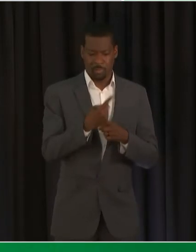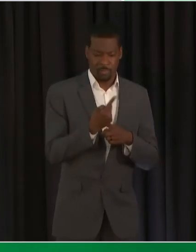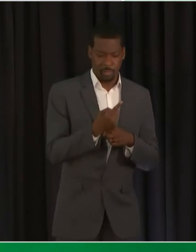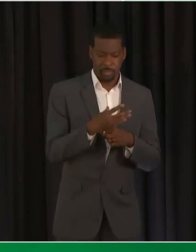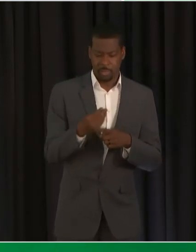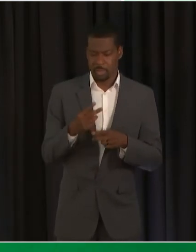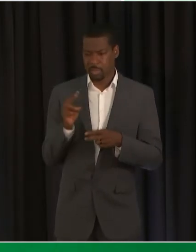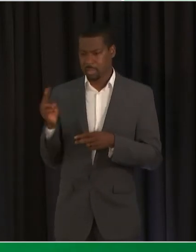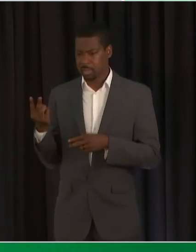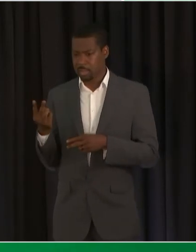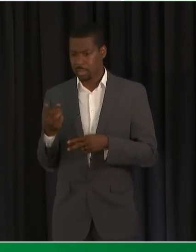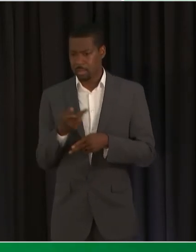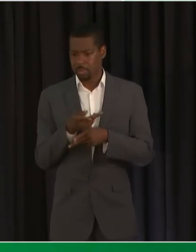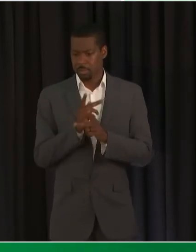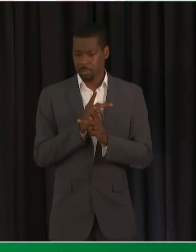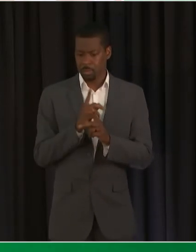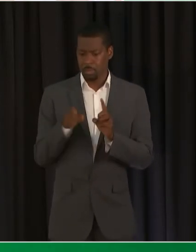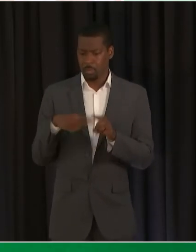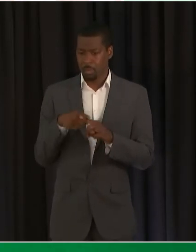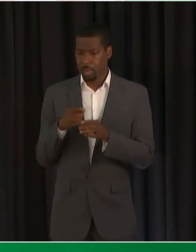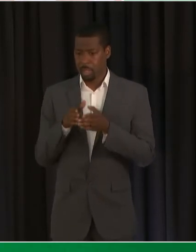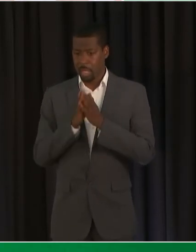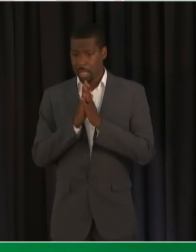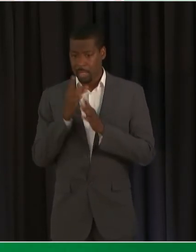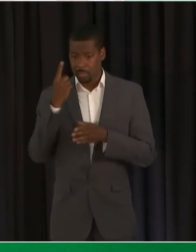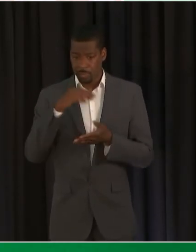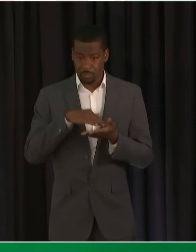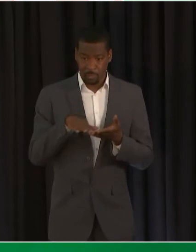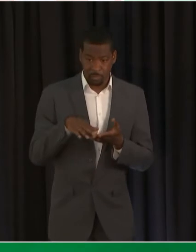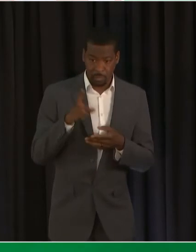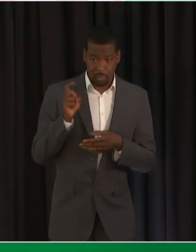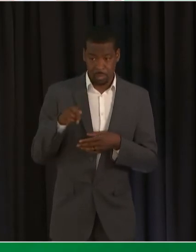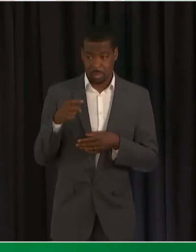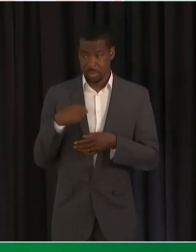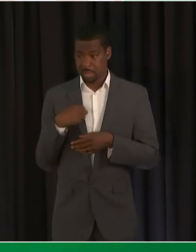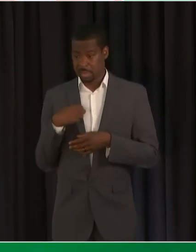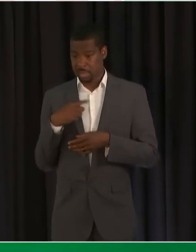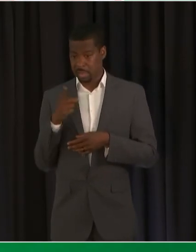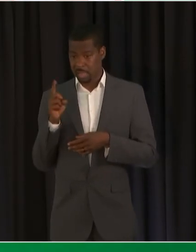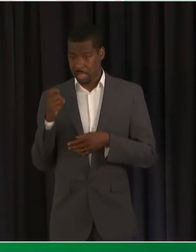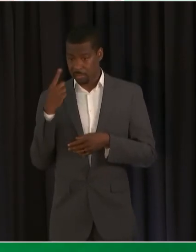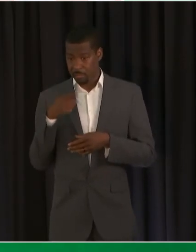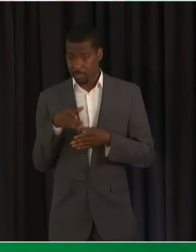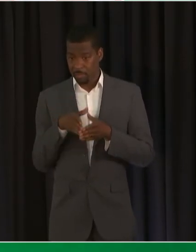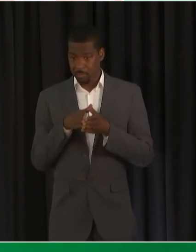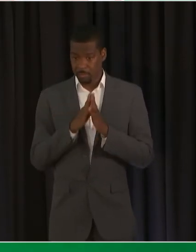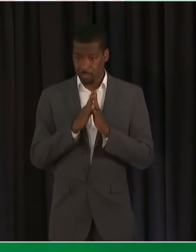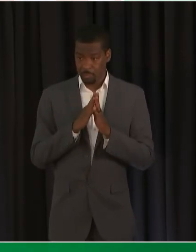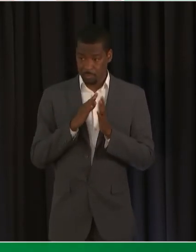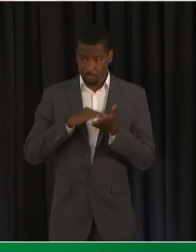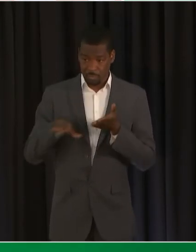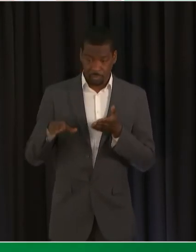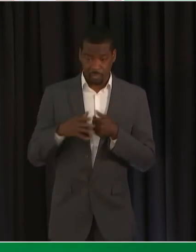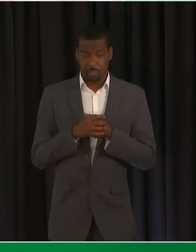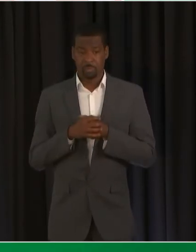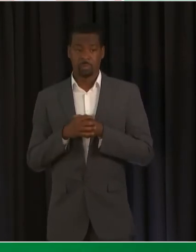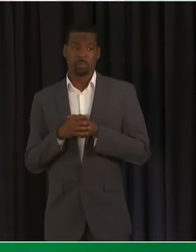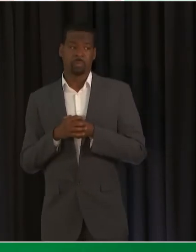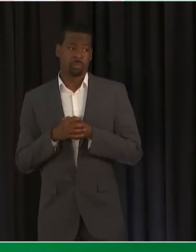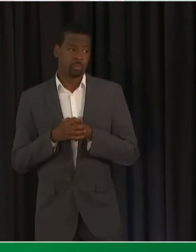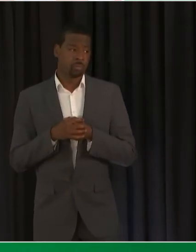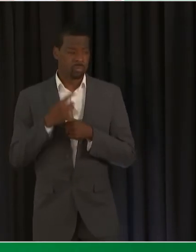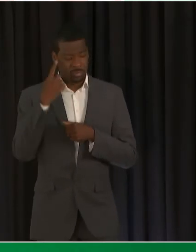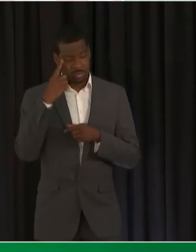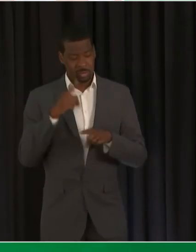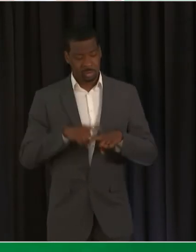second one, when to ask for forgiveness, if to ask for forgiveness. Ask for forgiveness for all of it, everyone. Well, I